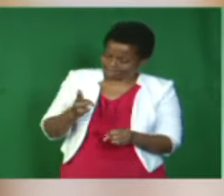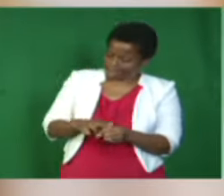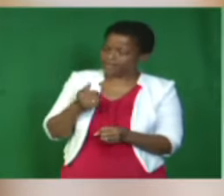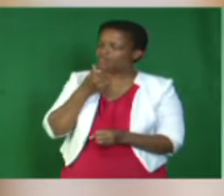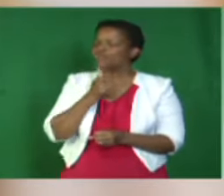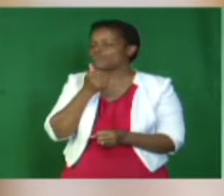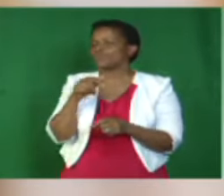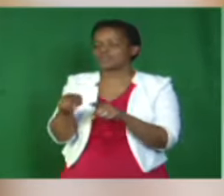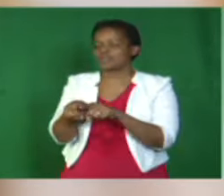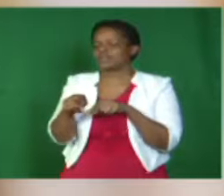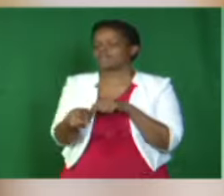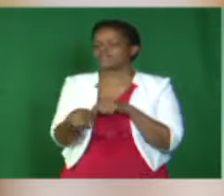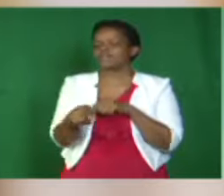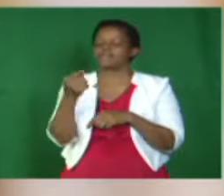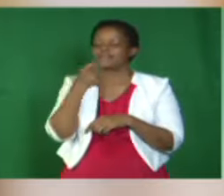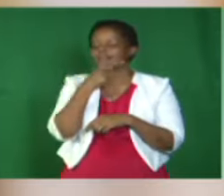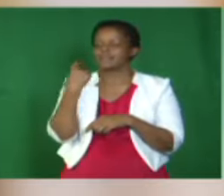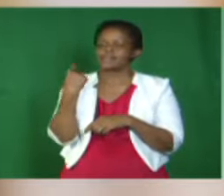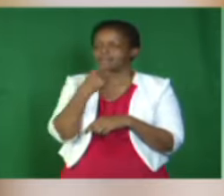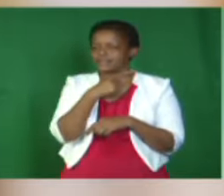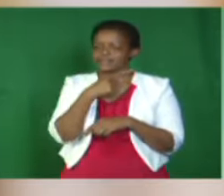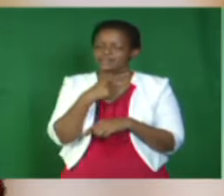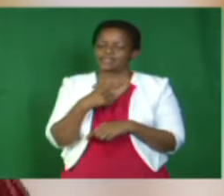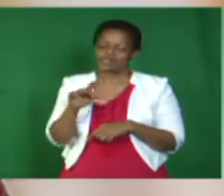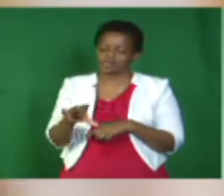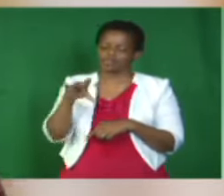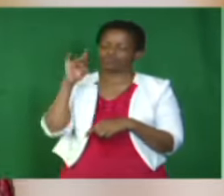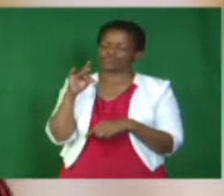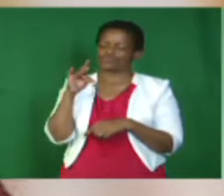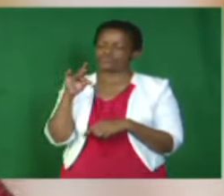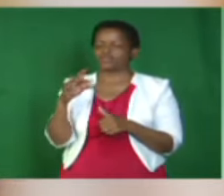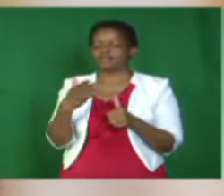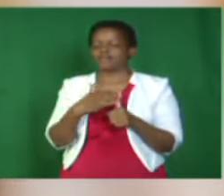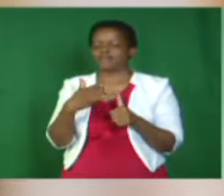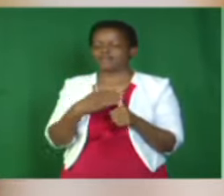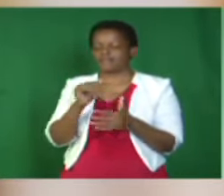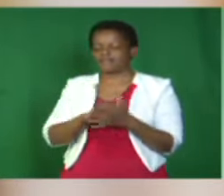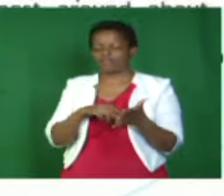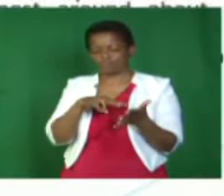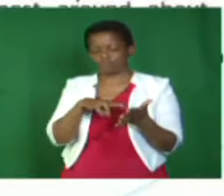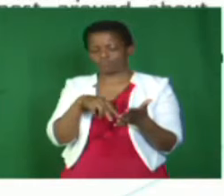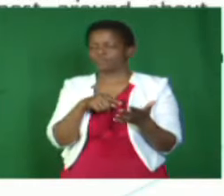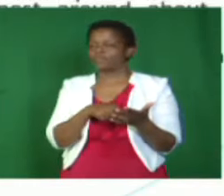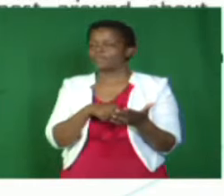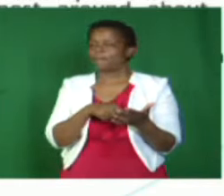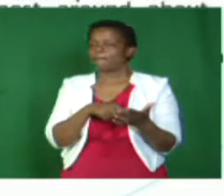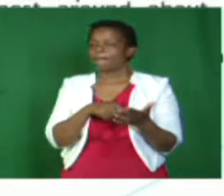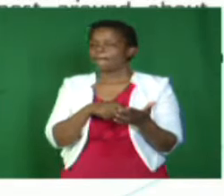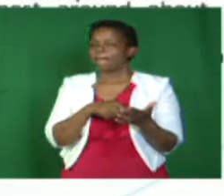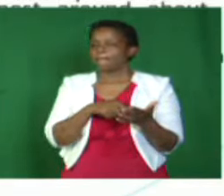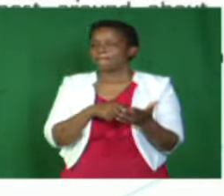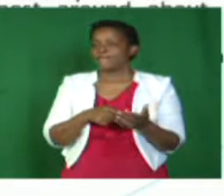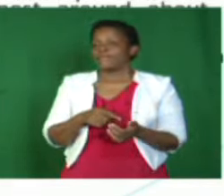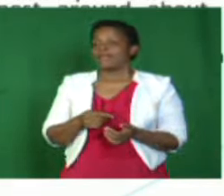in that way, it will be easier for you to actually identify your answer from the text. Also, you must